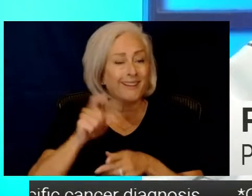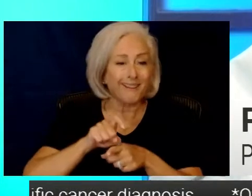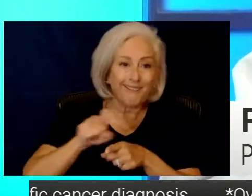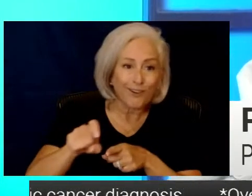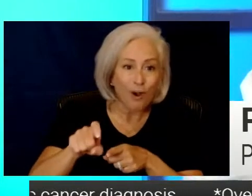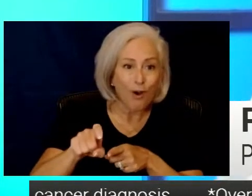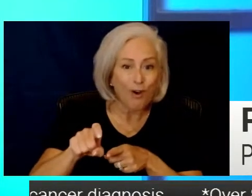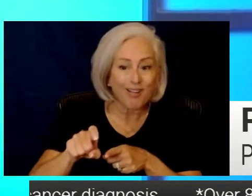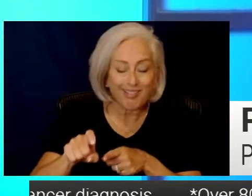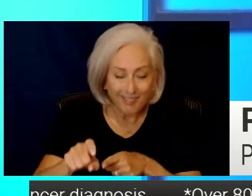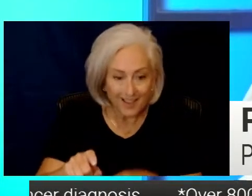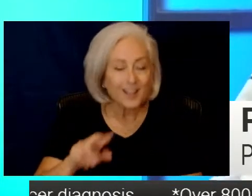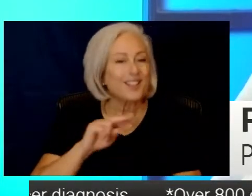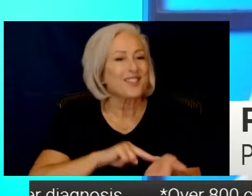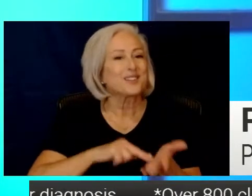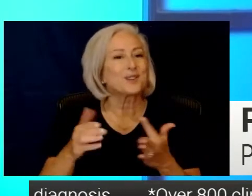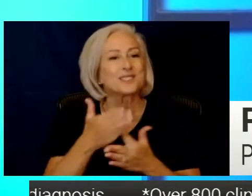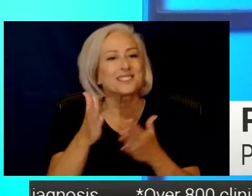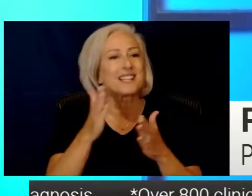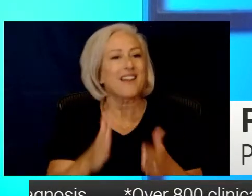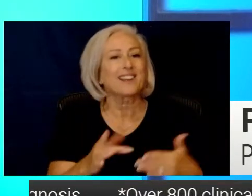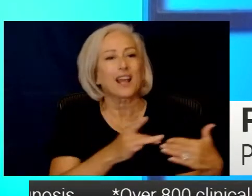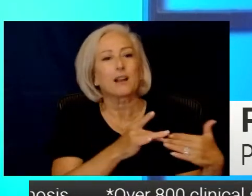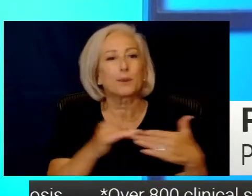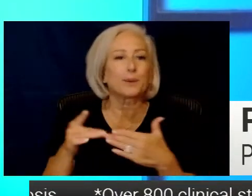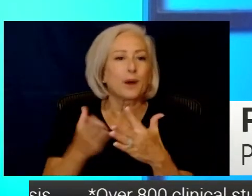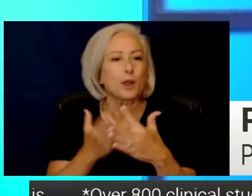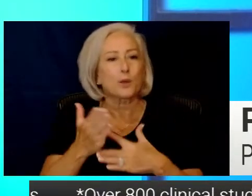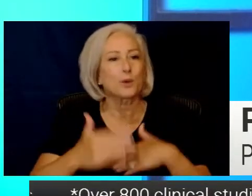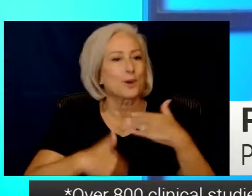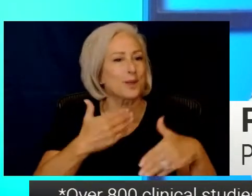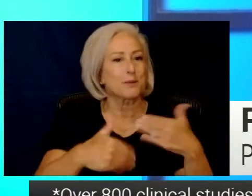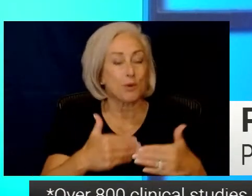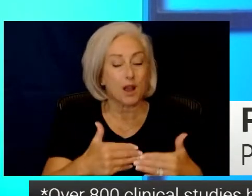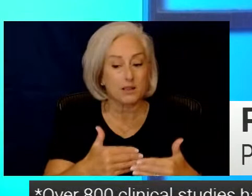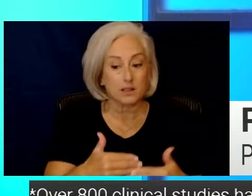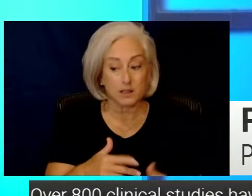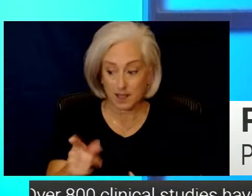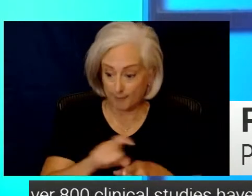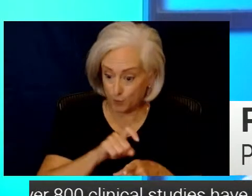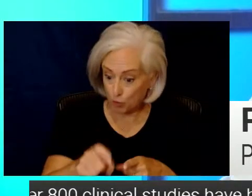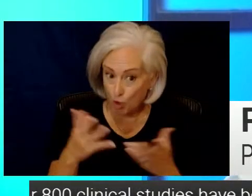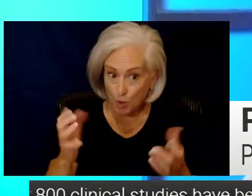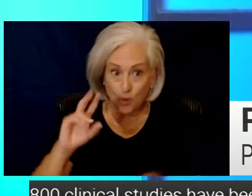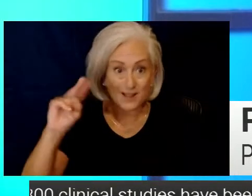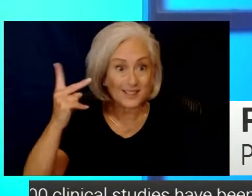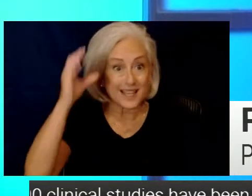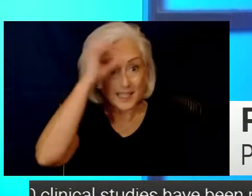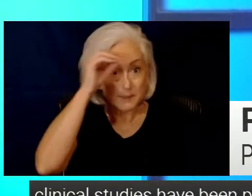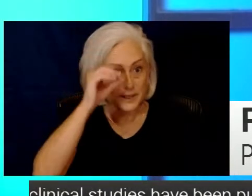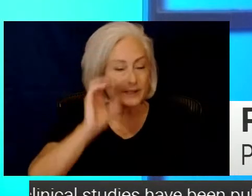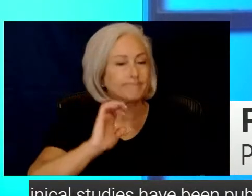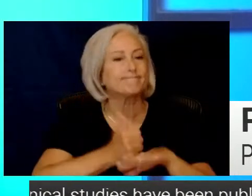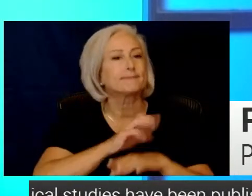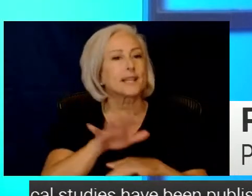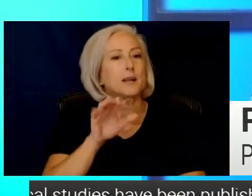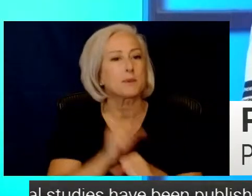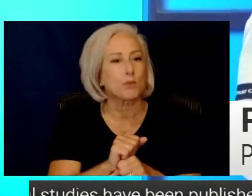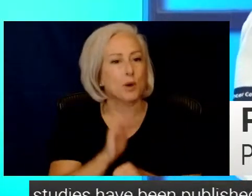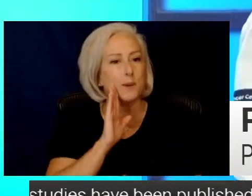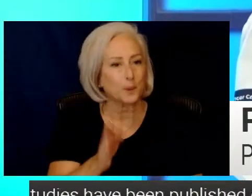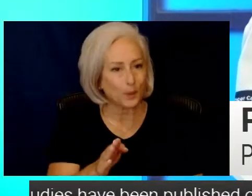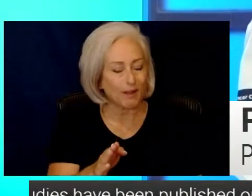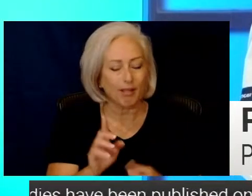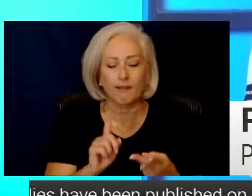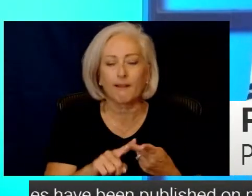will walk you through the entire process. You call them, you want a second opinion, they'll get you an appointment, she will get all of your records, she'll find the right